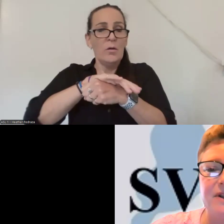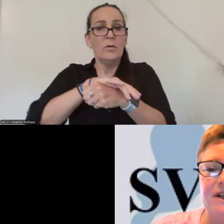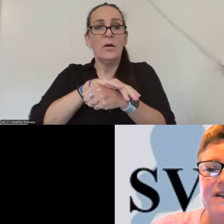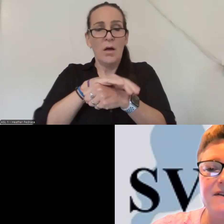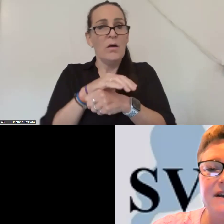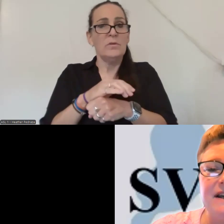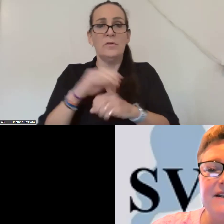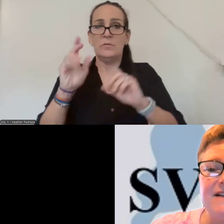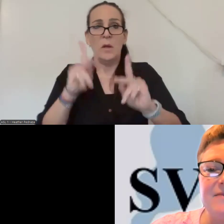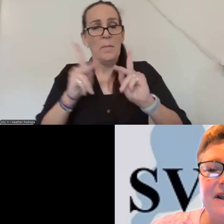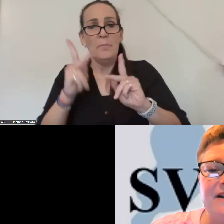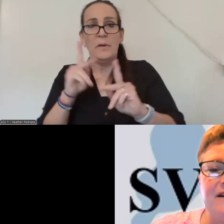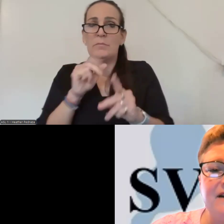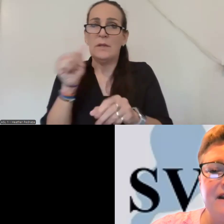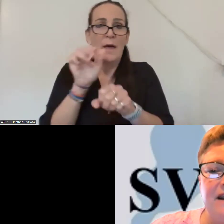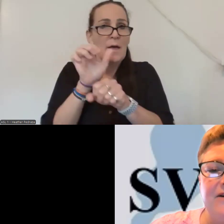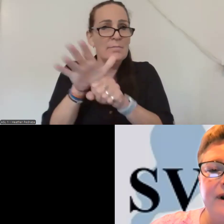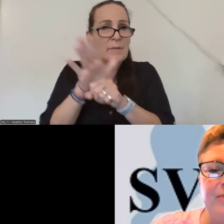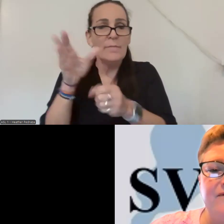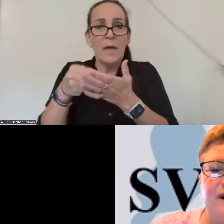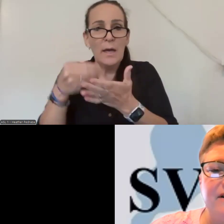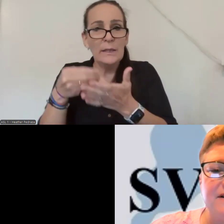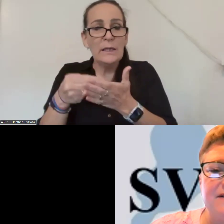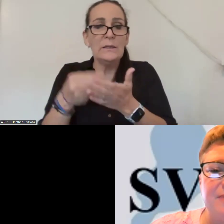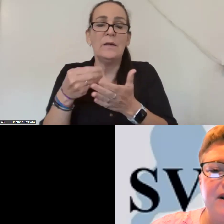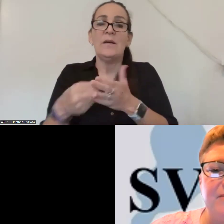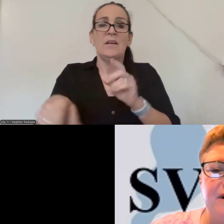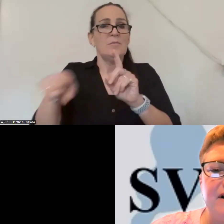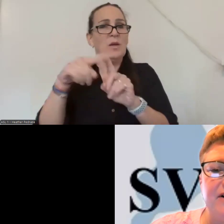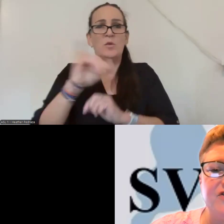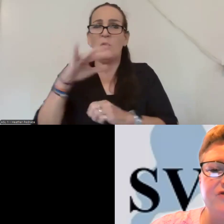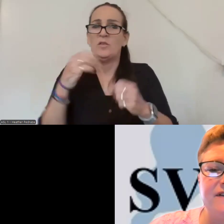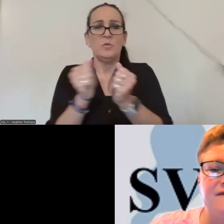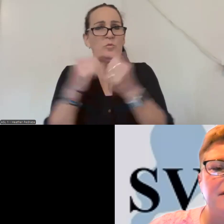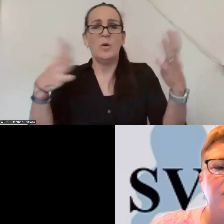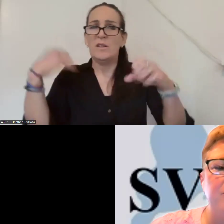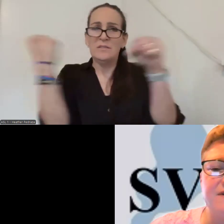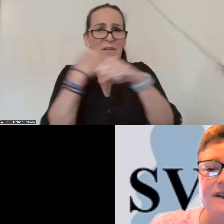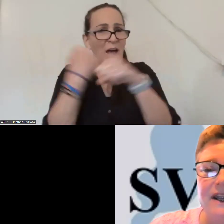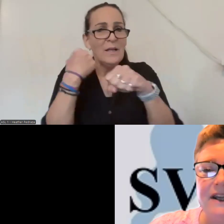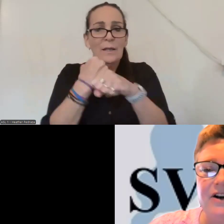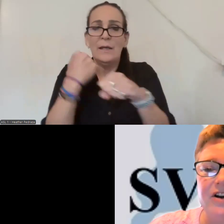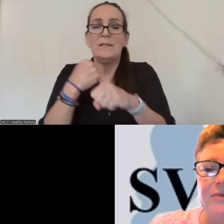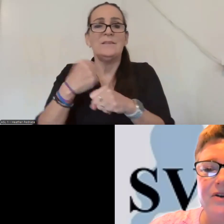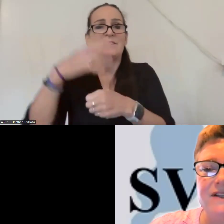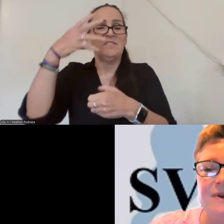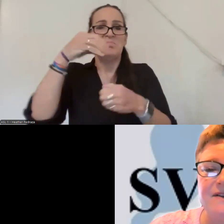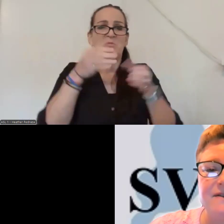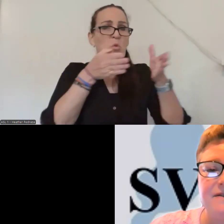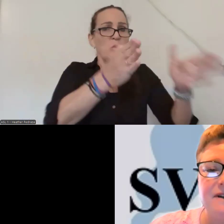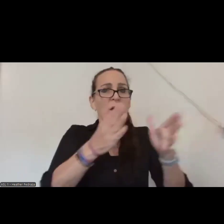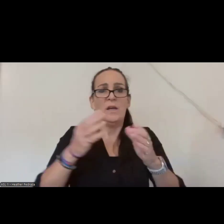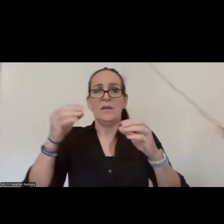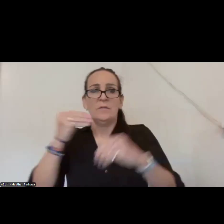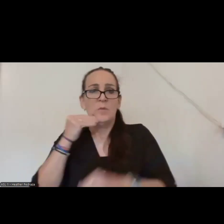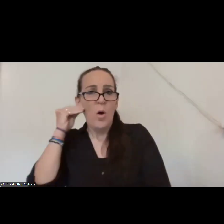with disabilities decimated, and rampant violence being committed in our streets, homes, and in our community